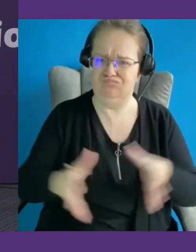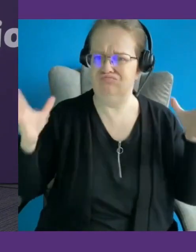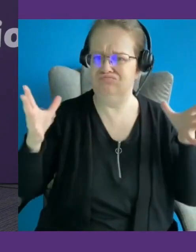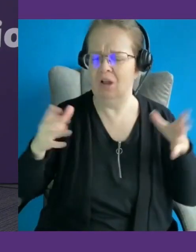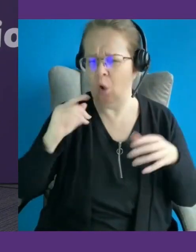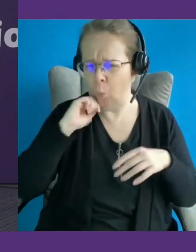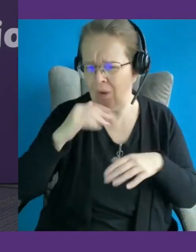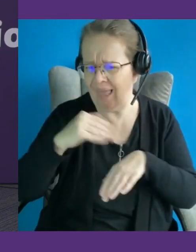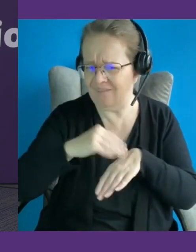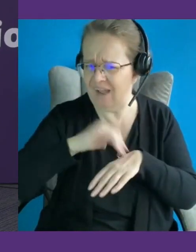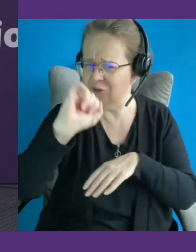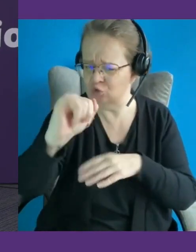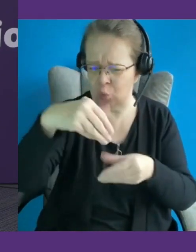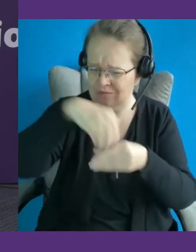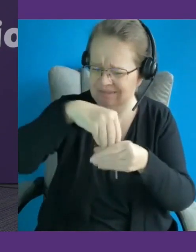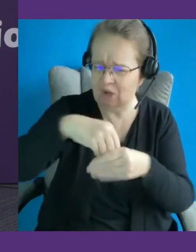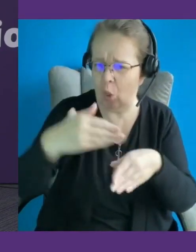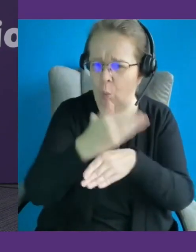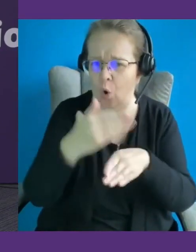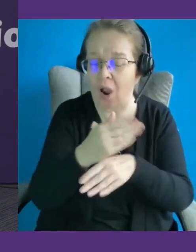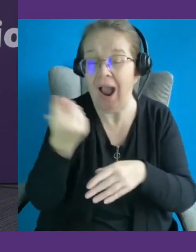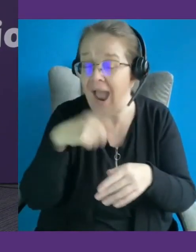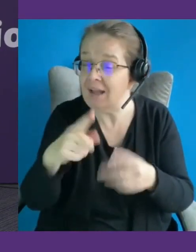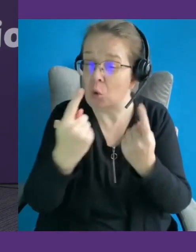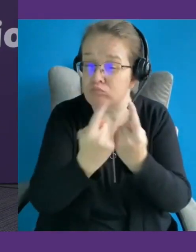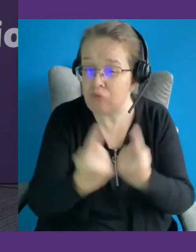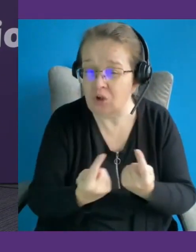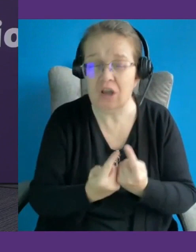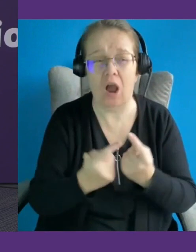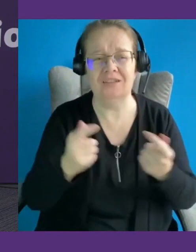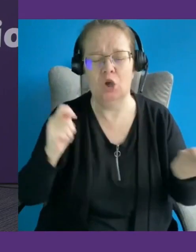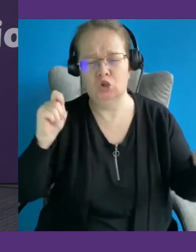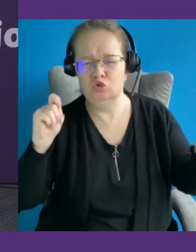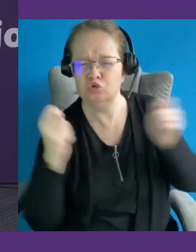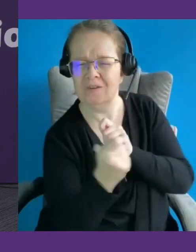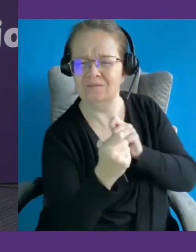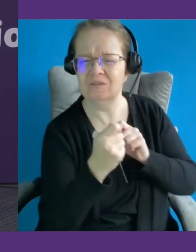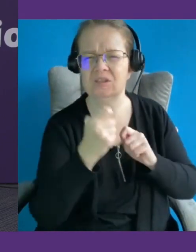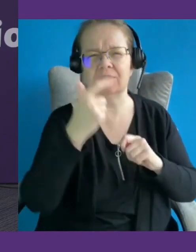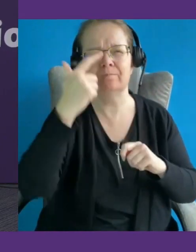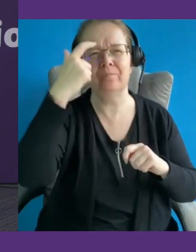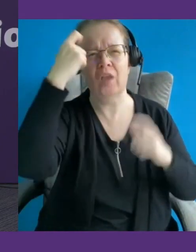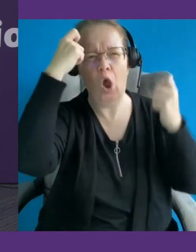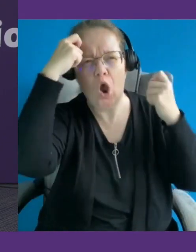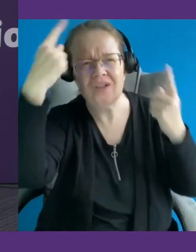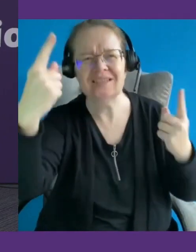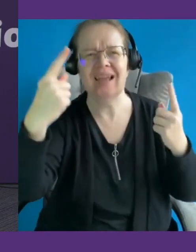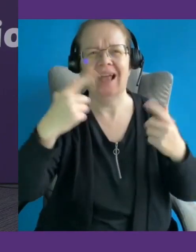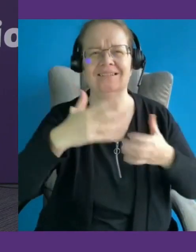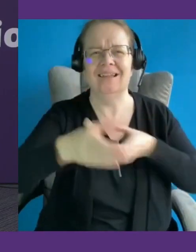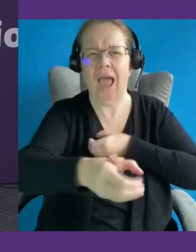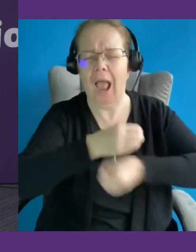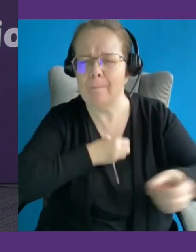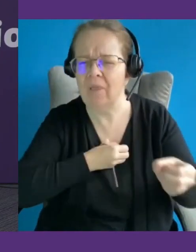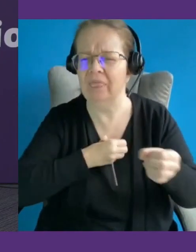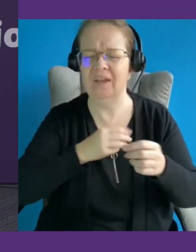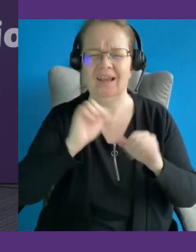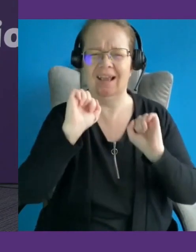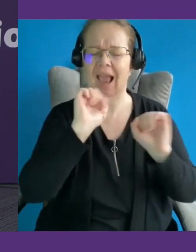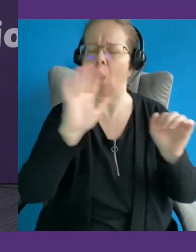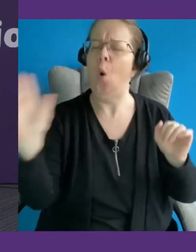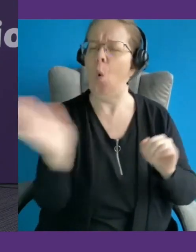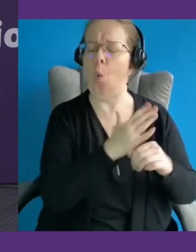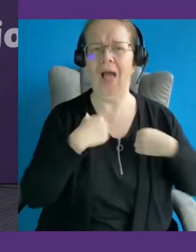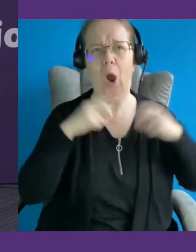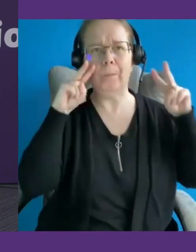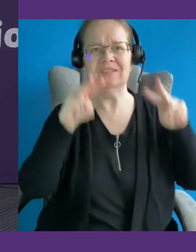working, and also presumably the products and the shift in that understanding and empathy that you're building on. Everybody's perspective shifted in some way in terms of our